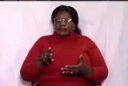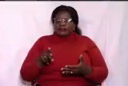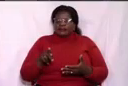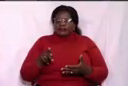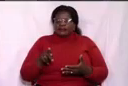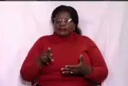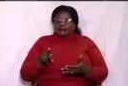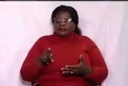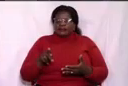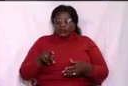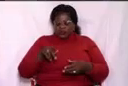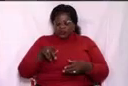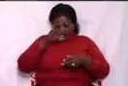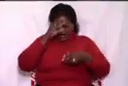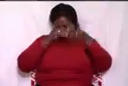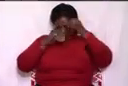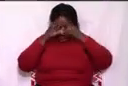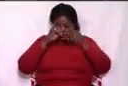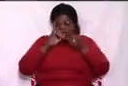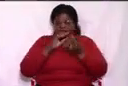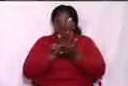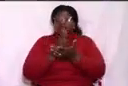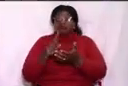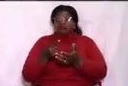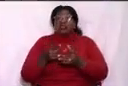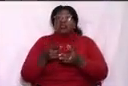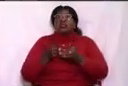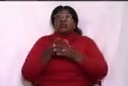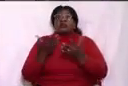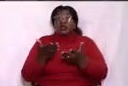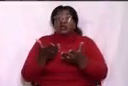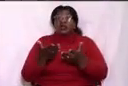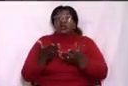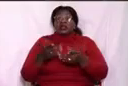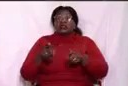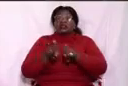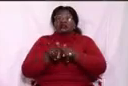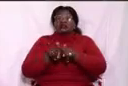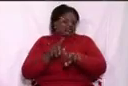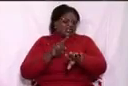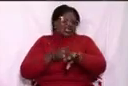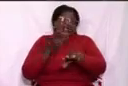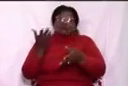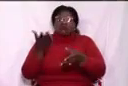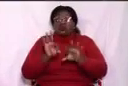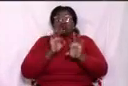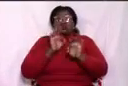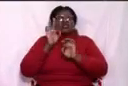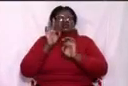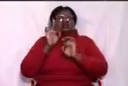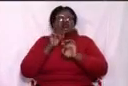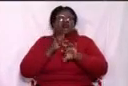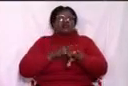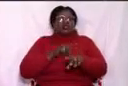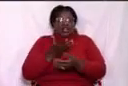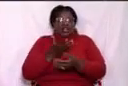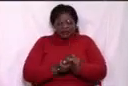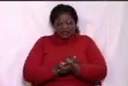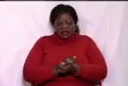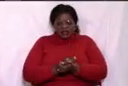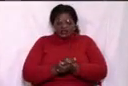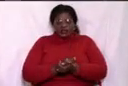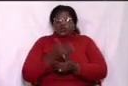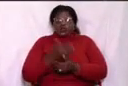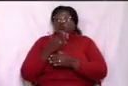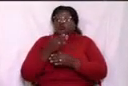I've learned that anything can happen at any time. So yeah, you need to make it work when things are